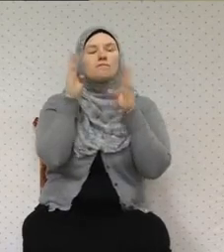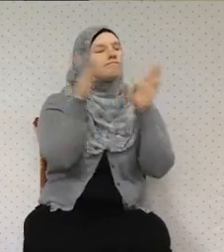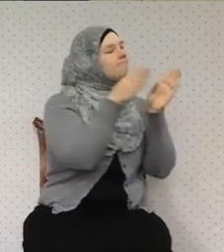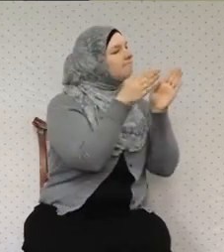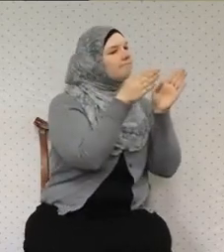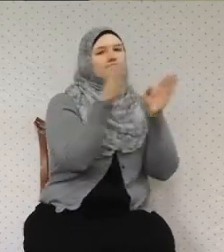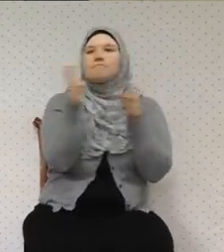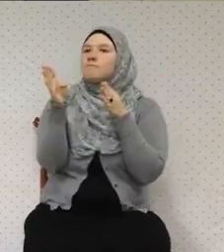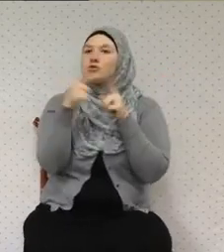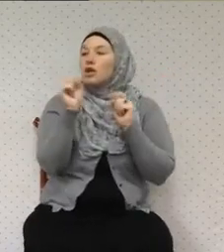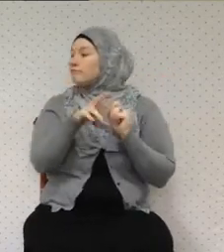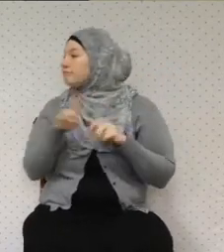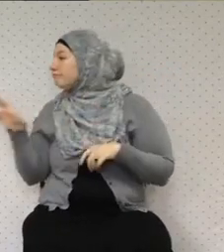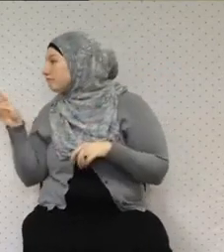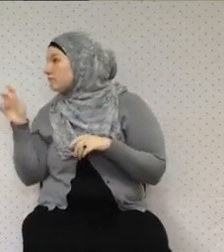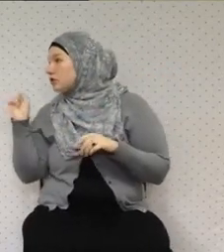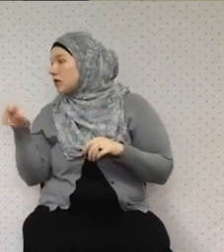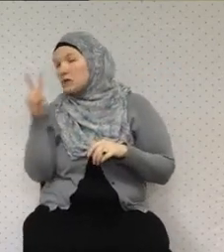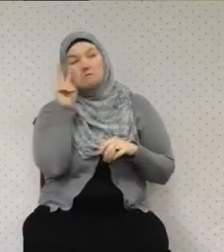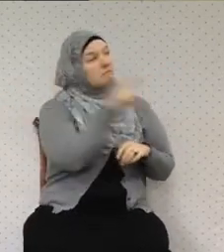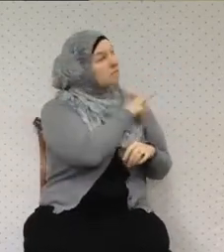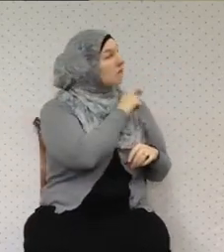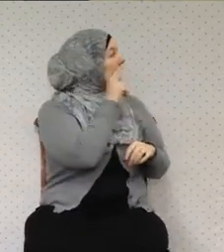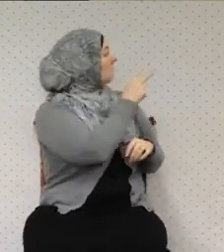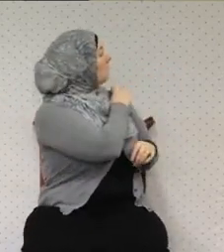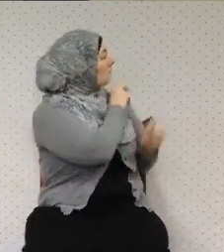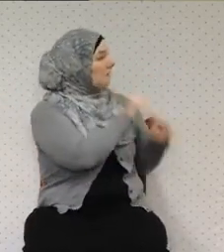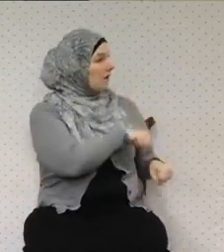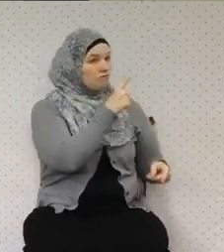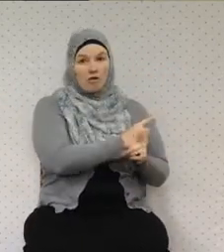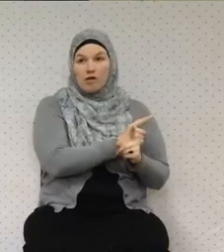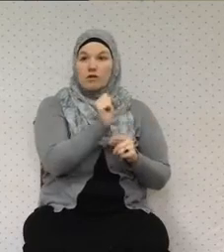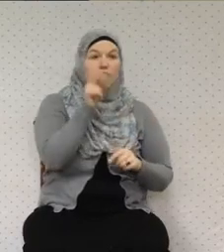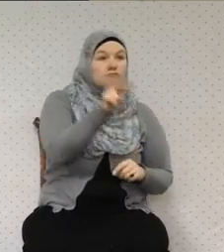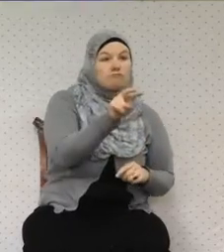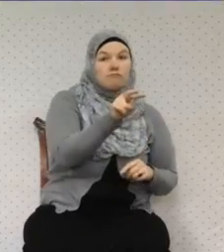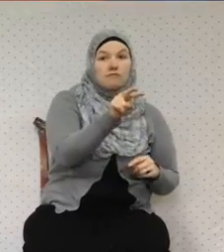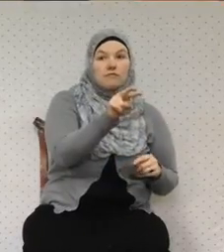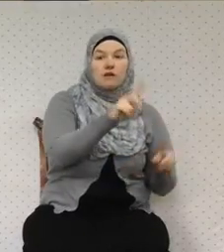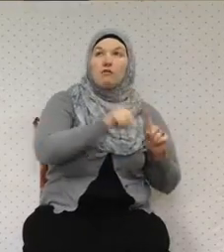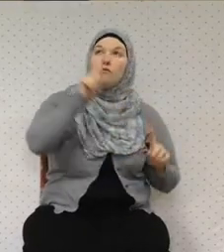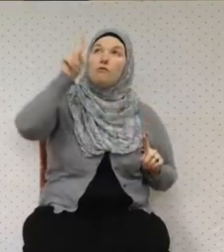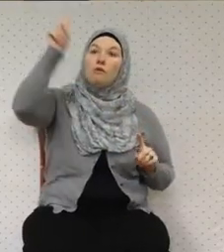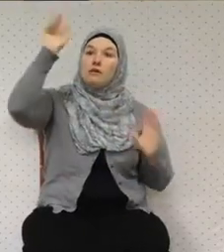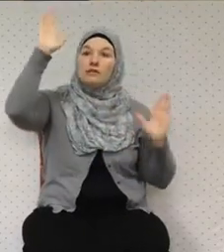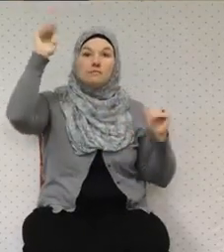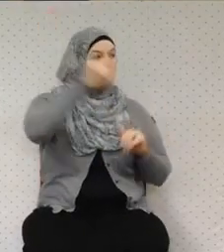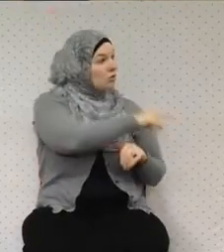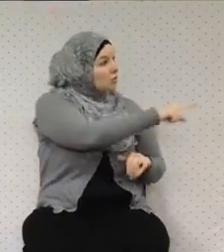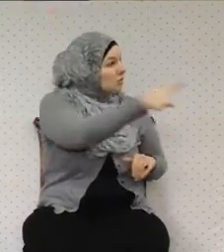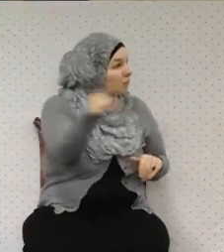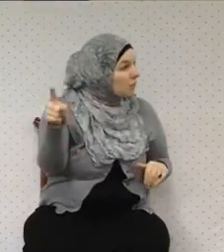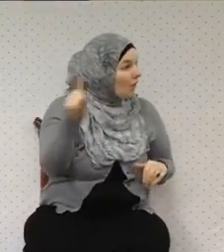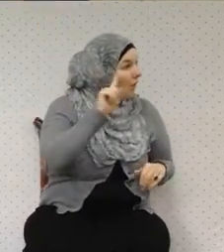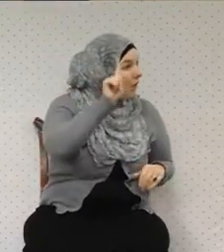it to be. You can look right, you can look left, you can look back, you can look forward, right? Allah expects you